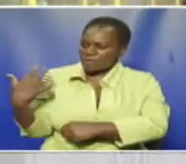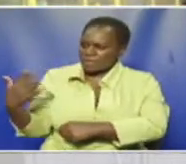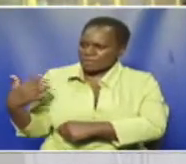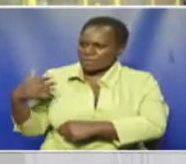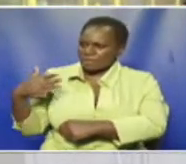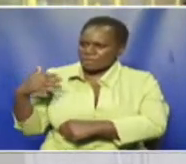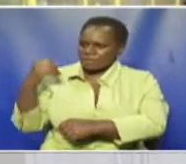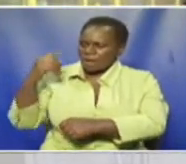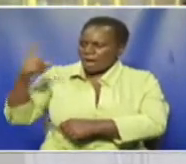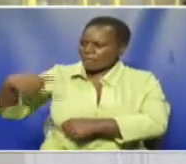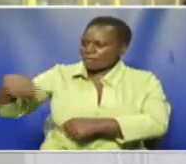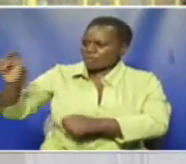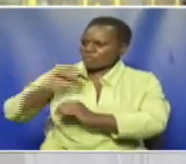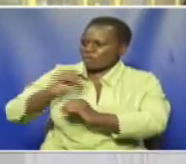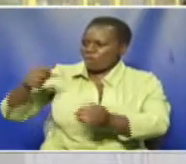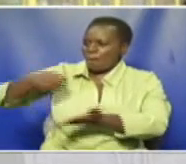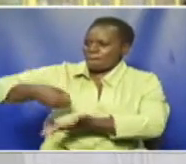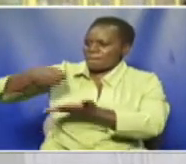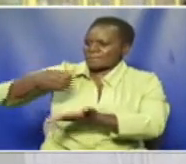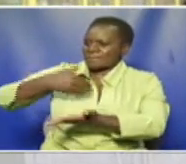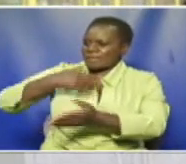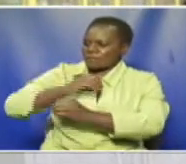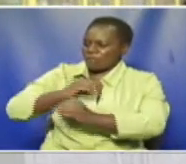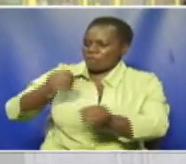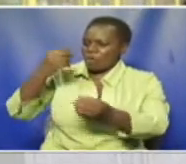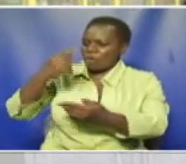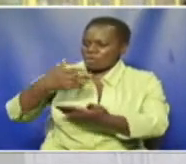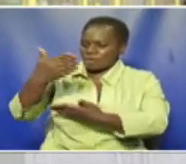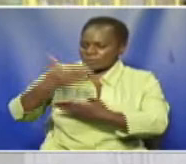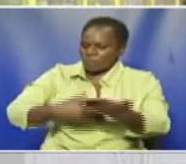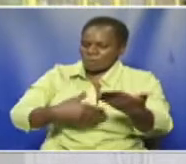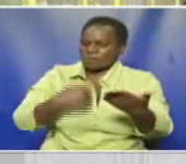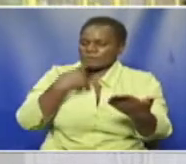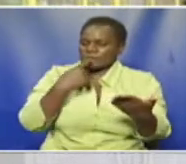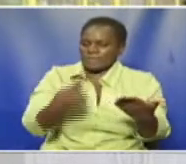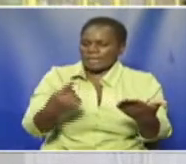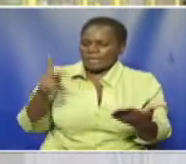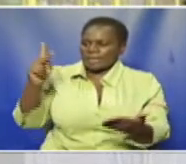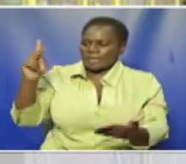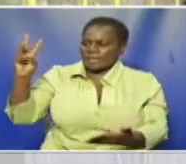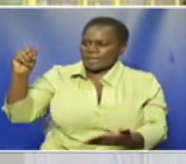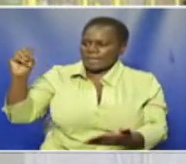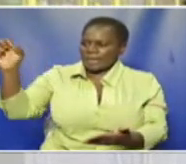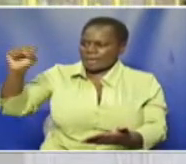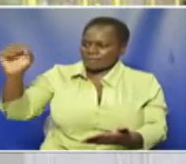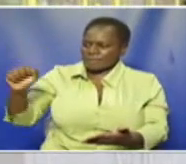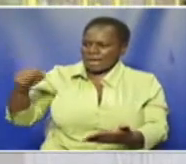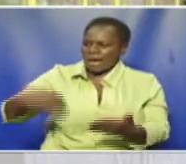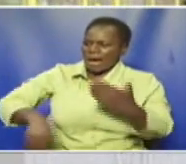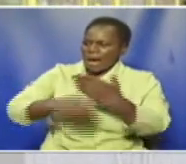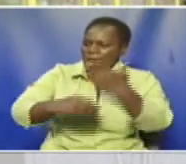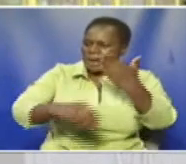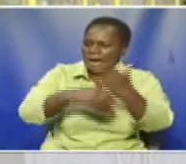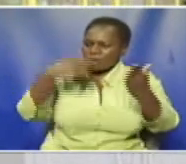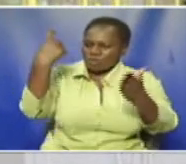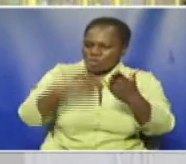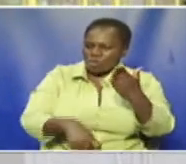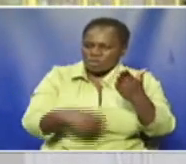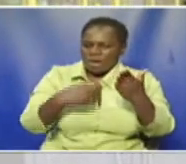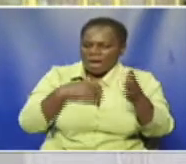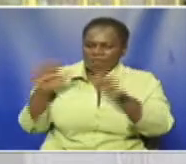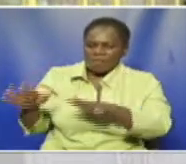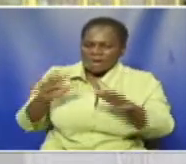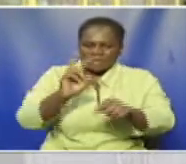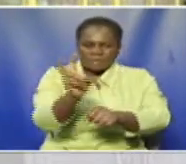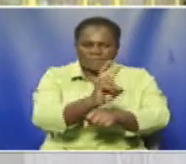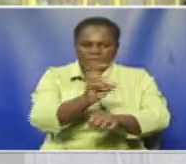done without approval of budget. The report further noted that KEMSA exaggerated the prices due to lack of market